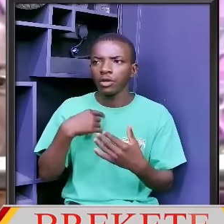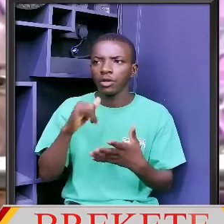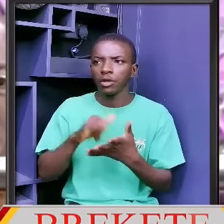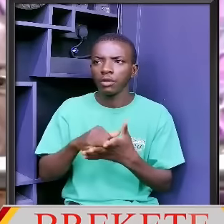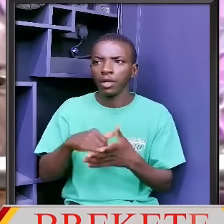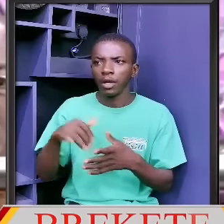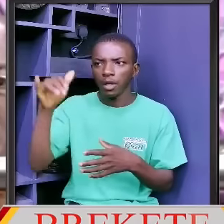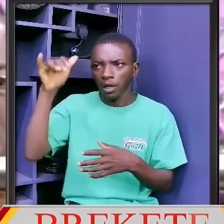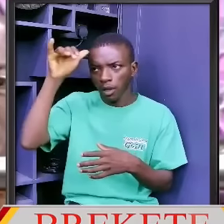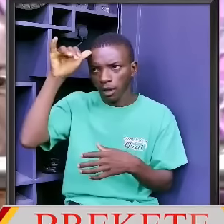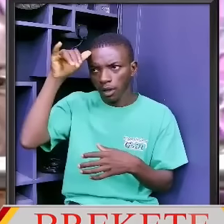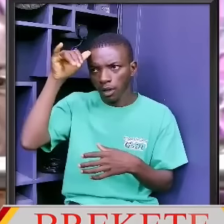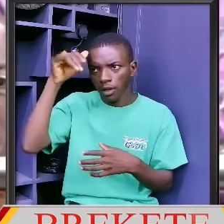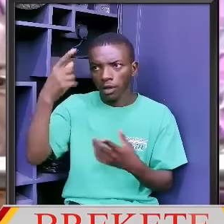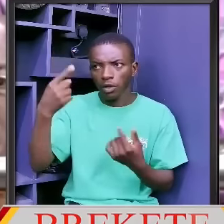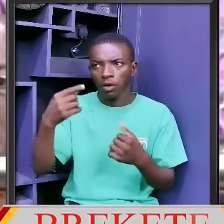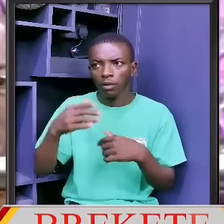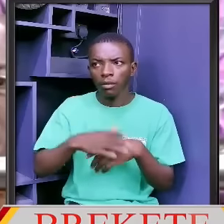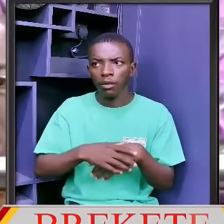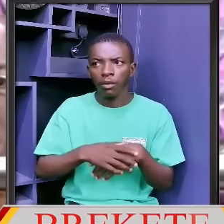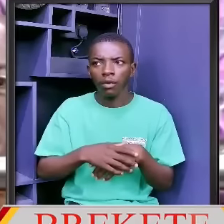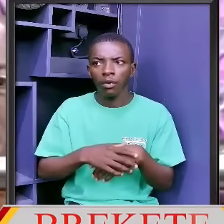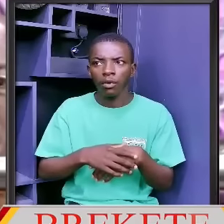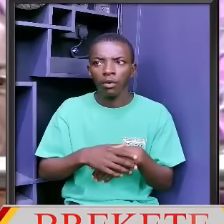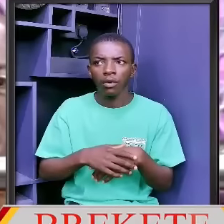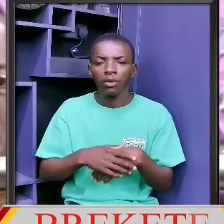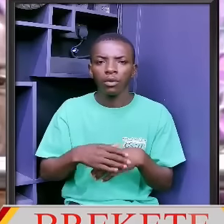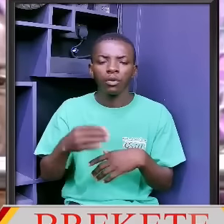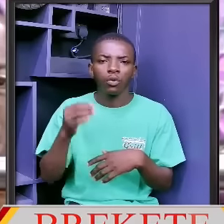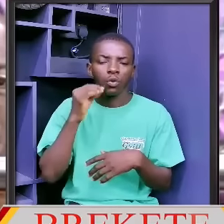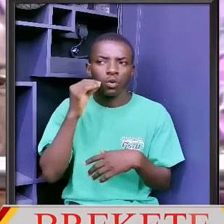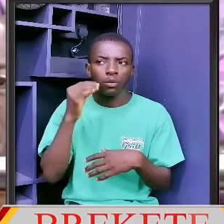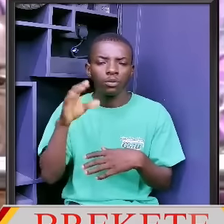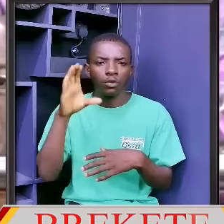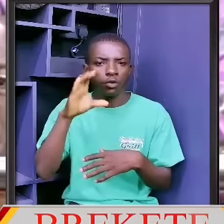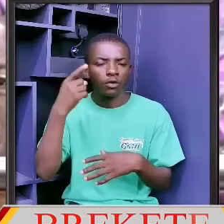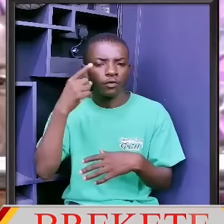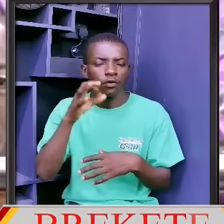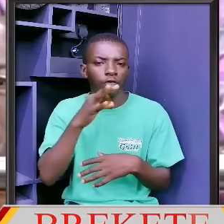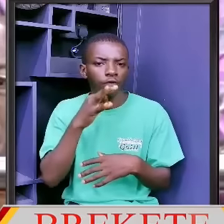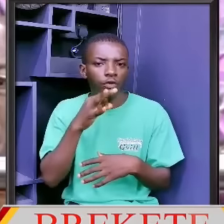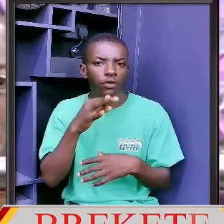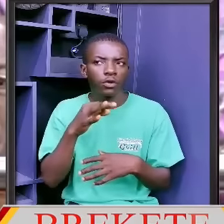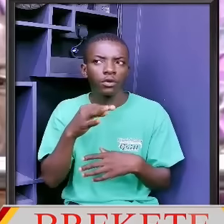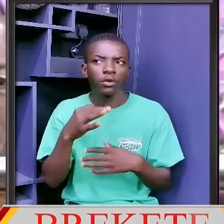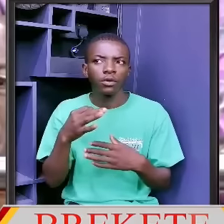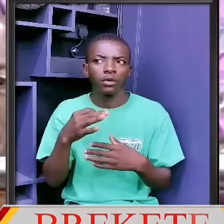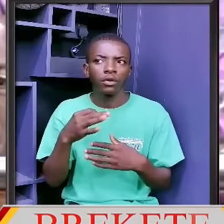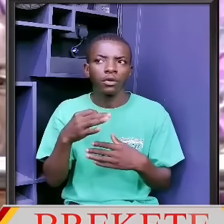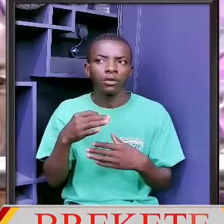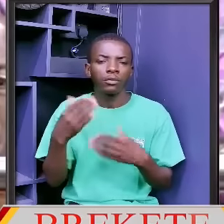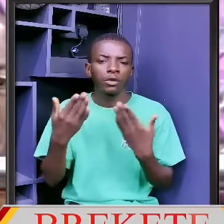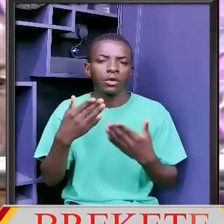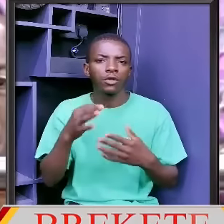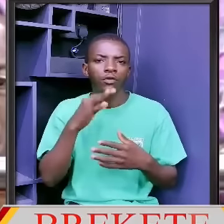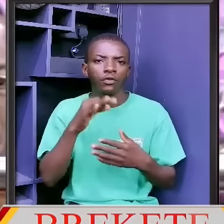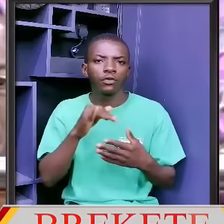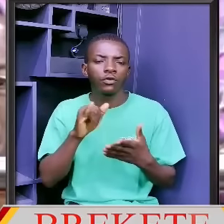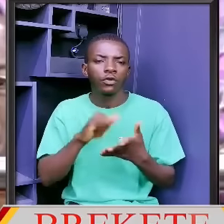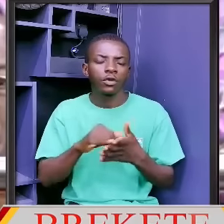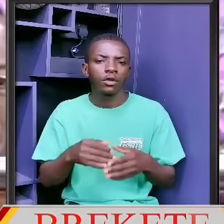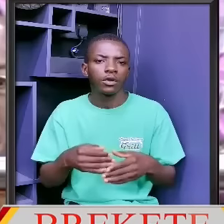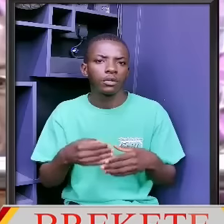cattle, they don't come back home looking for food. It be like, say, the food where I provide for them, it